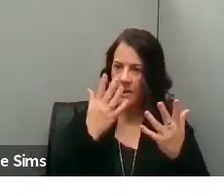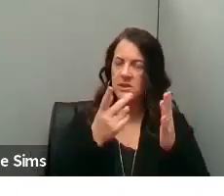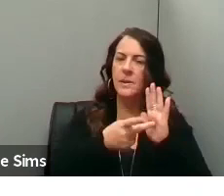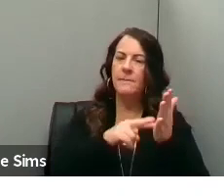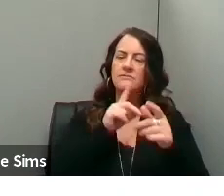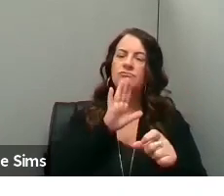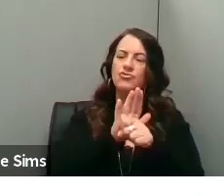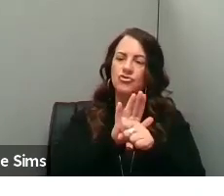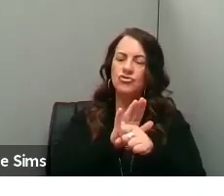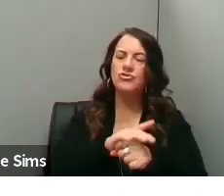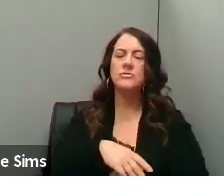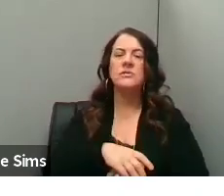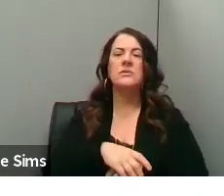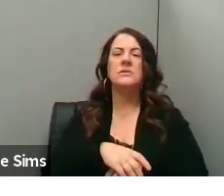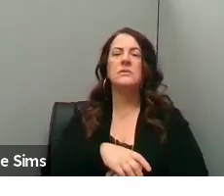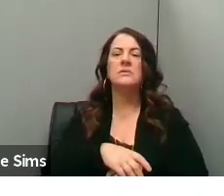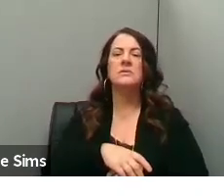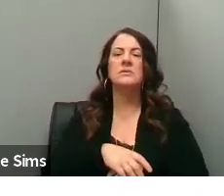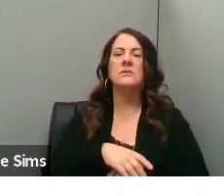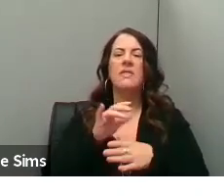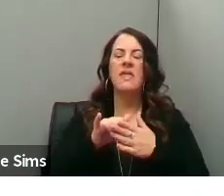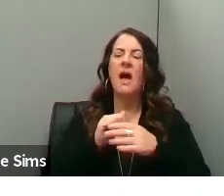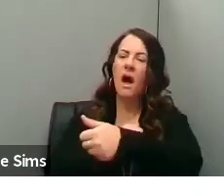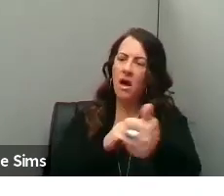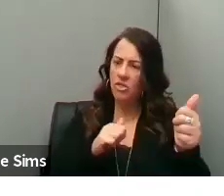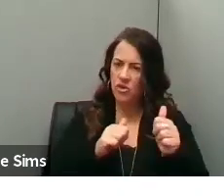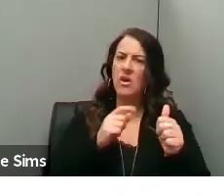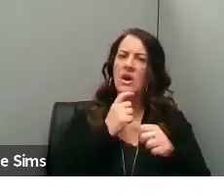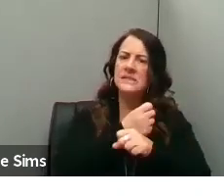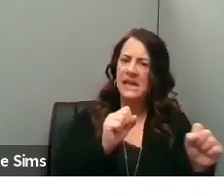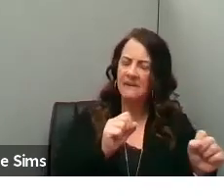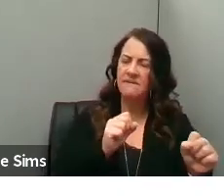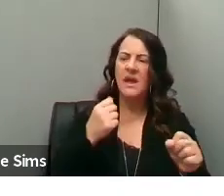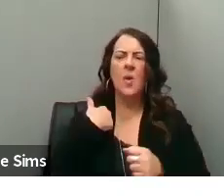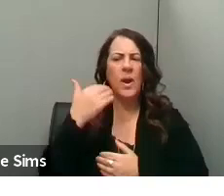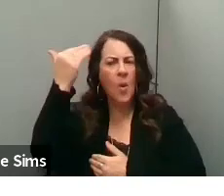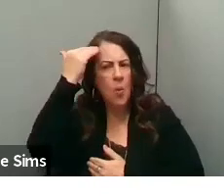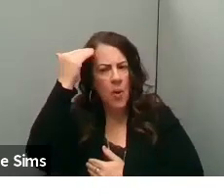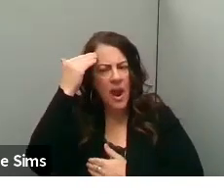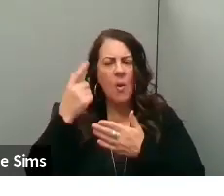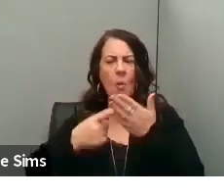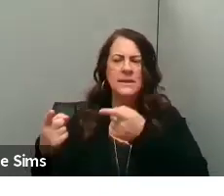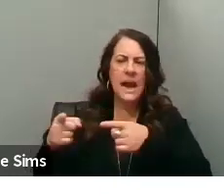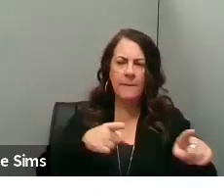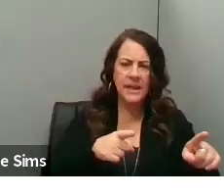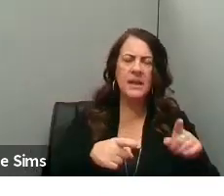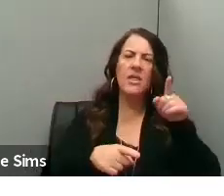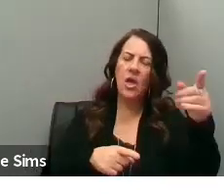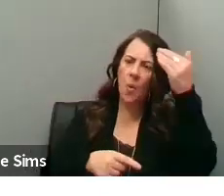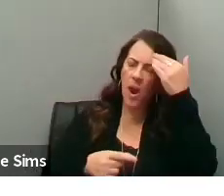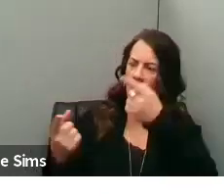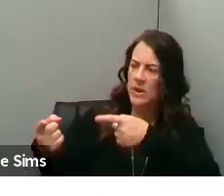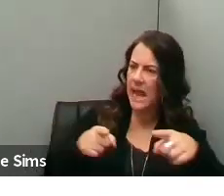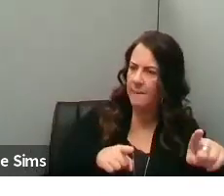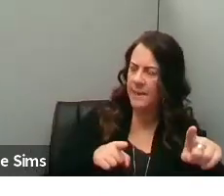others are staying safe and that we're staying aware of everything that's going on during this pandemic. So